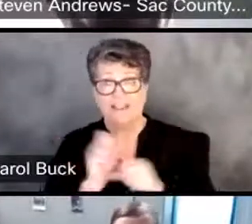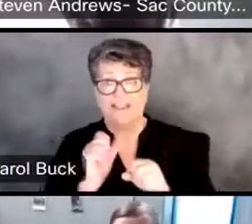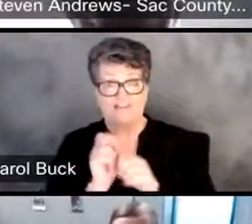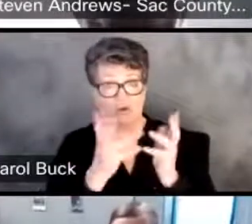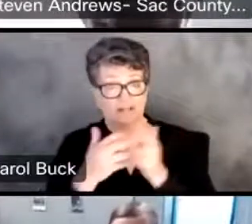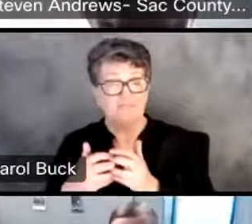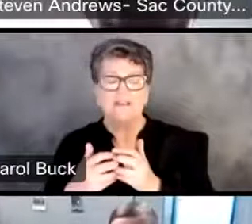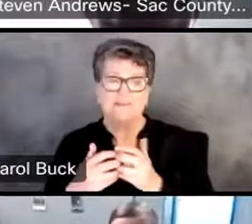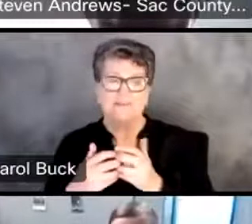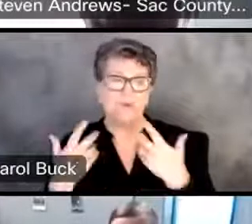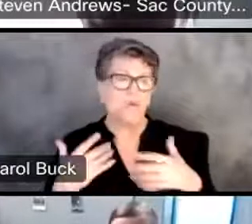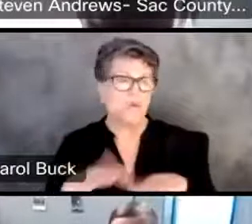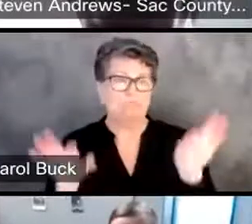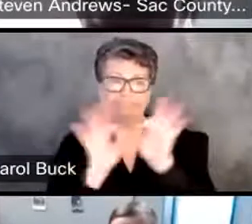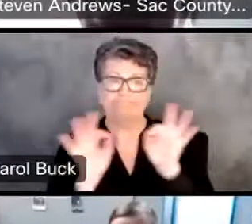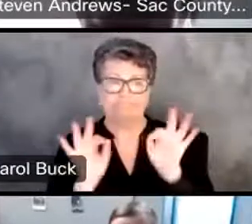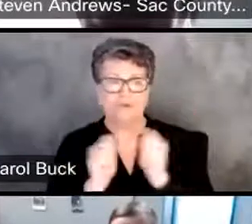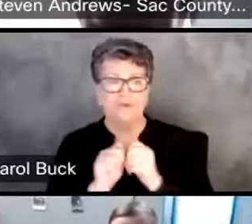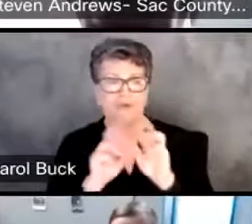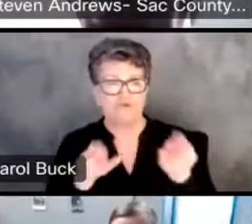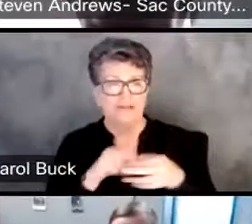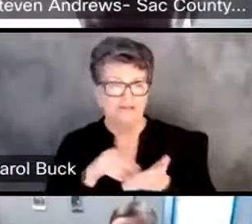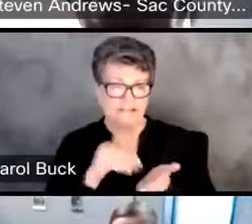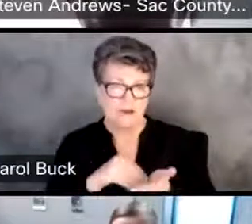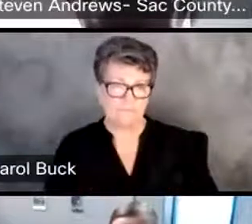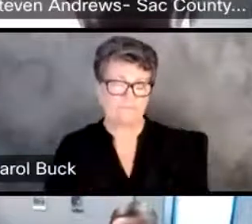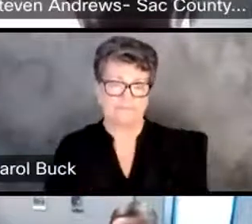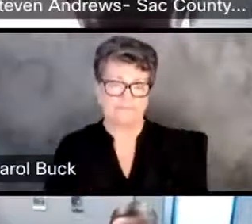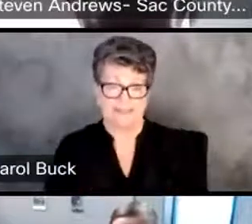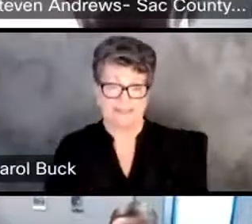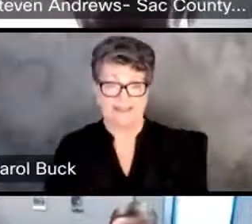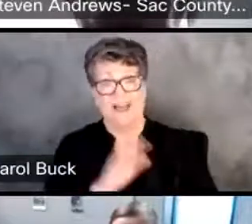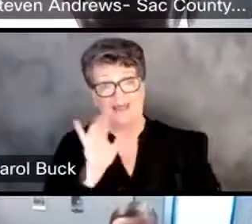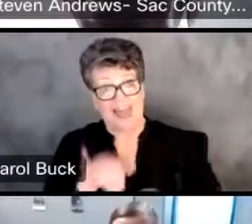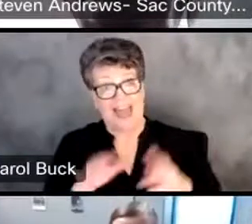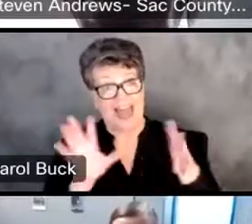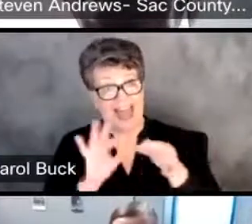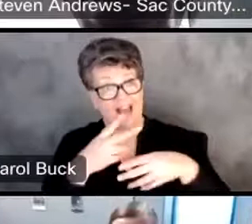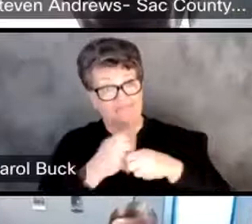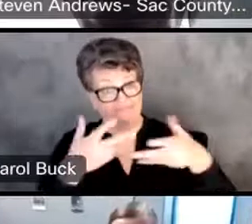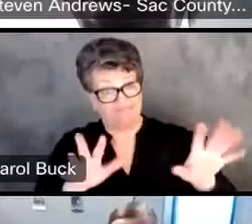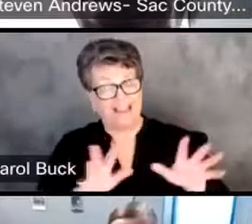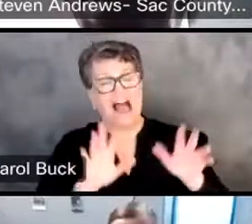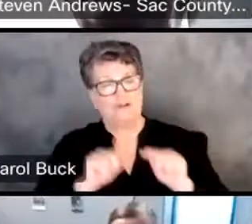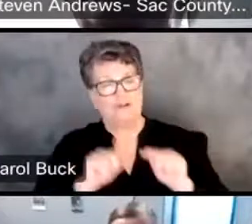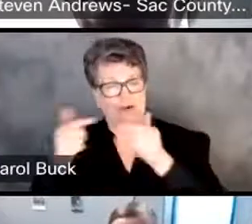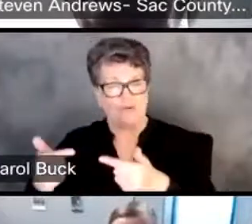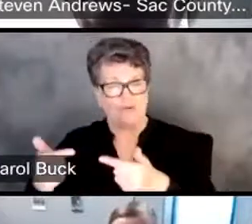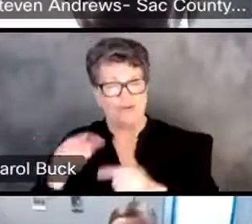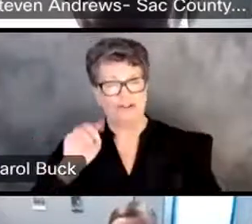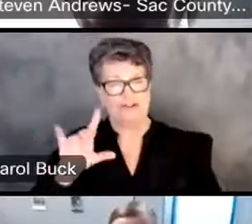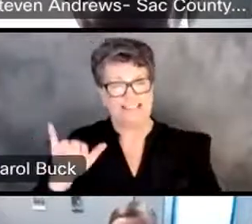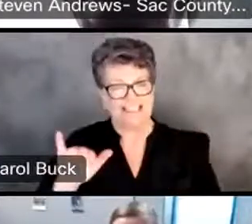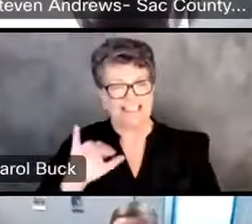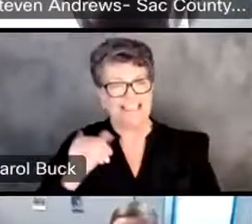been invaluable to our regional center. So that being said, I will turn it over to Cindy,